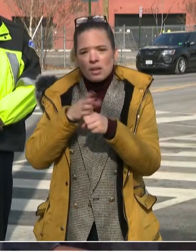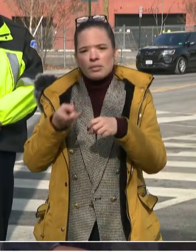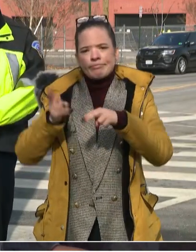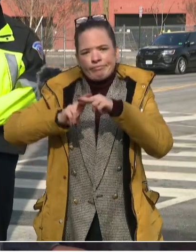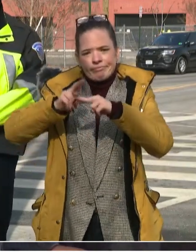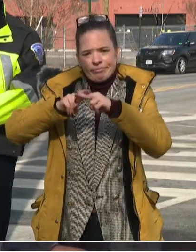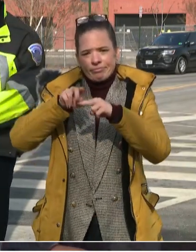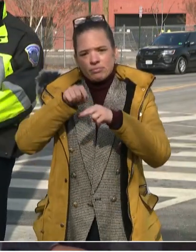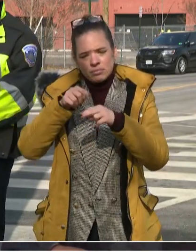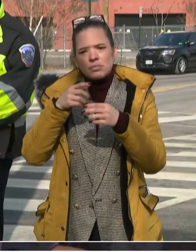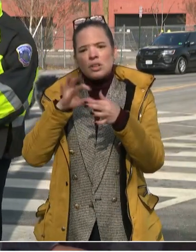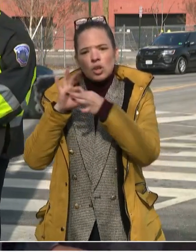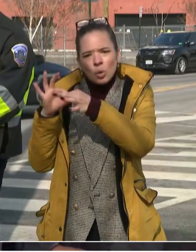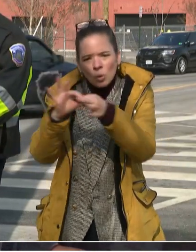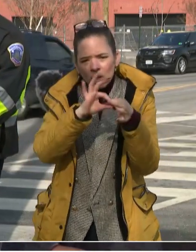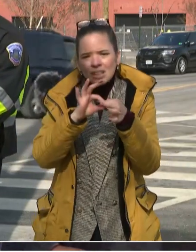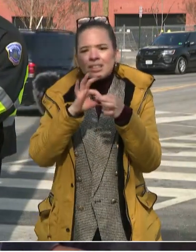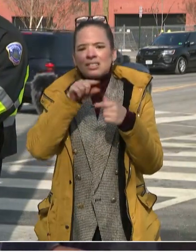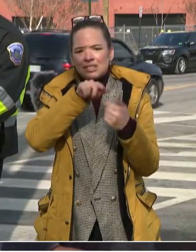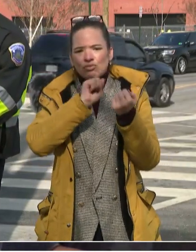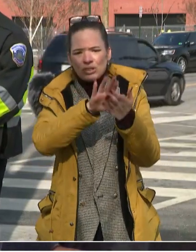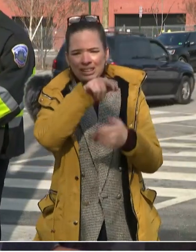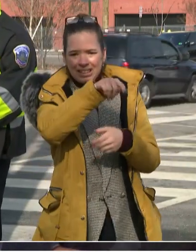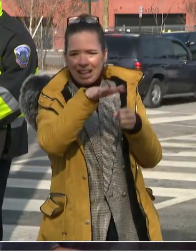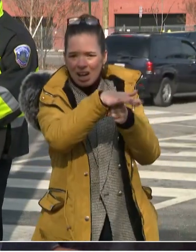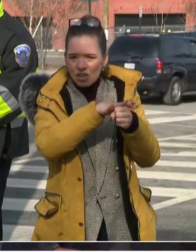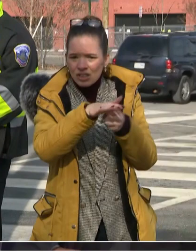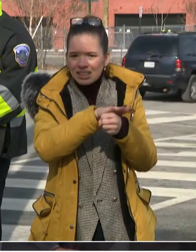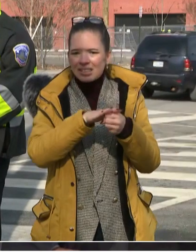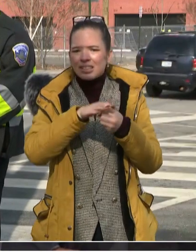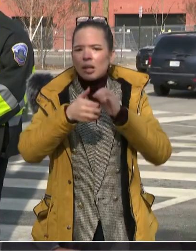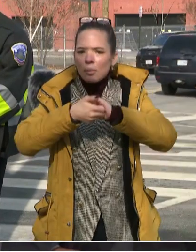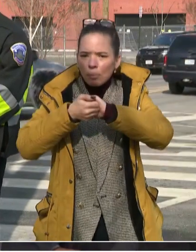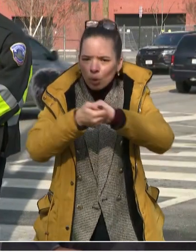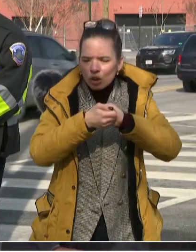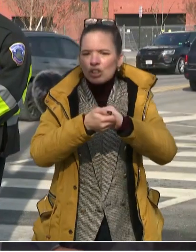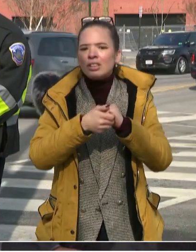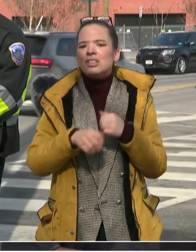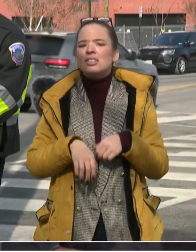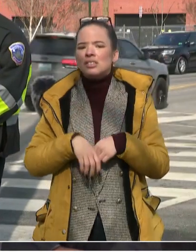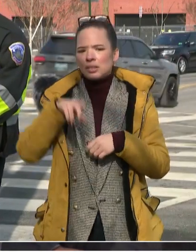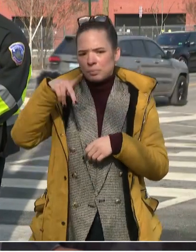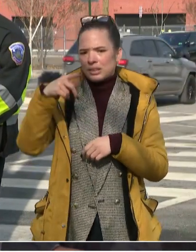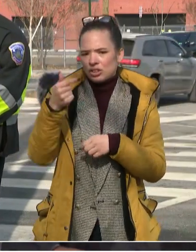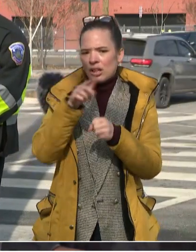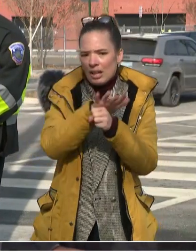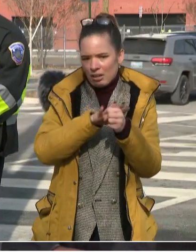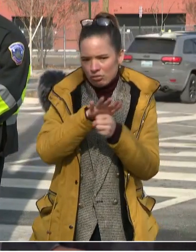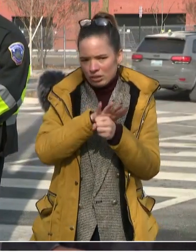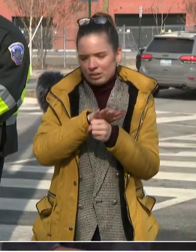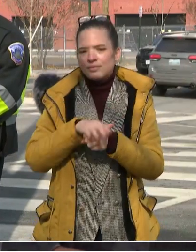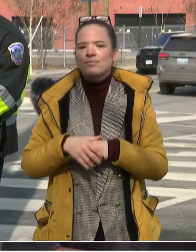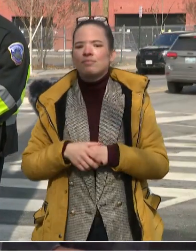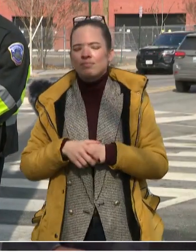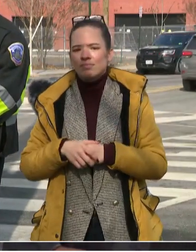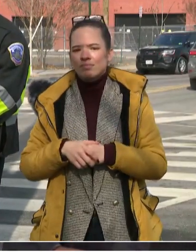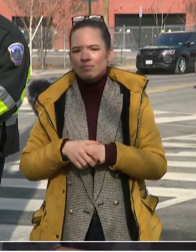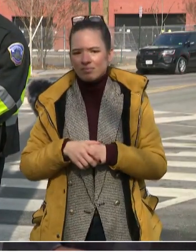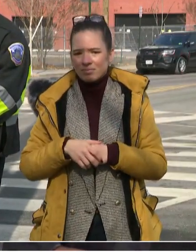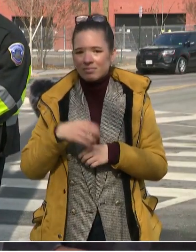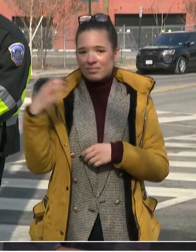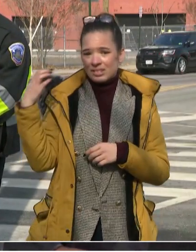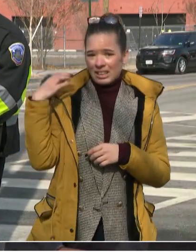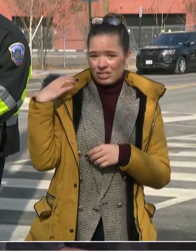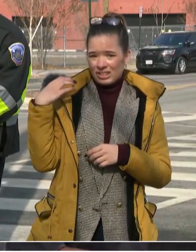the regional issue through cross-border initiatives with our partners here in Prince George's County. As Chief Aziz and I looked over